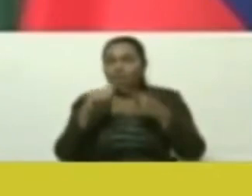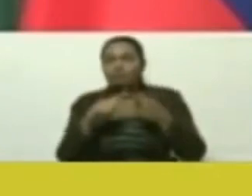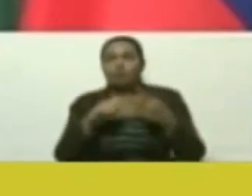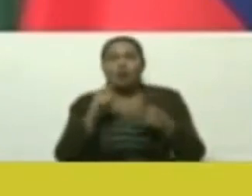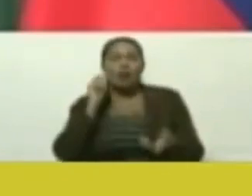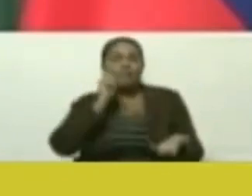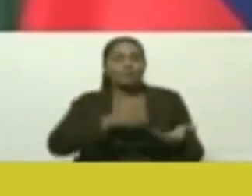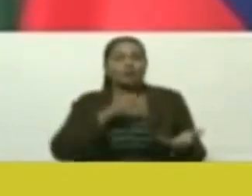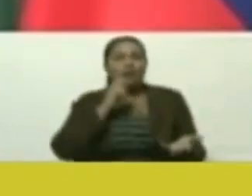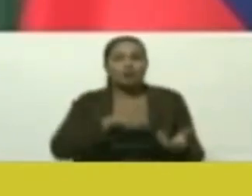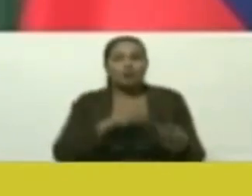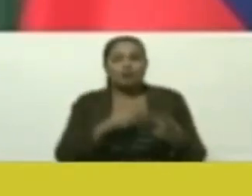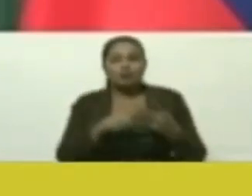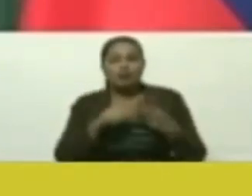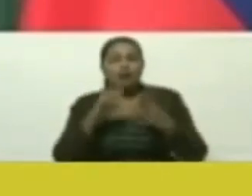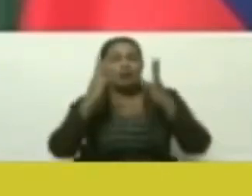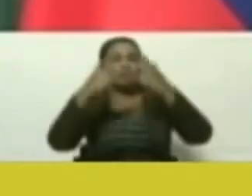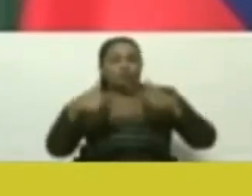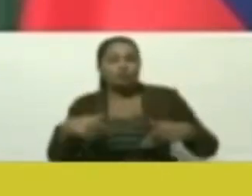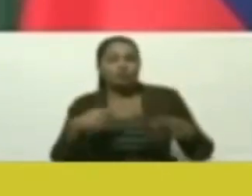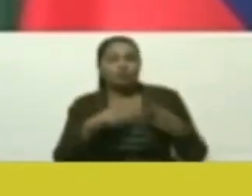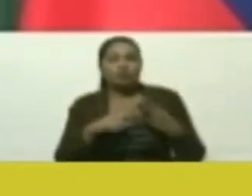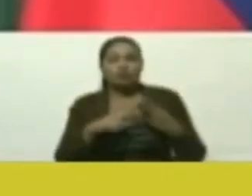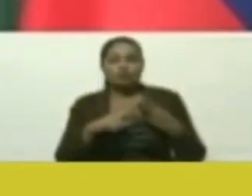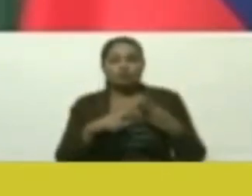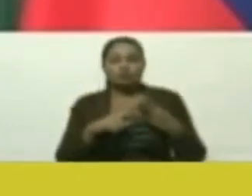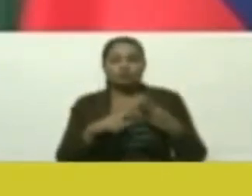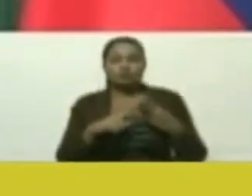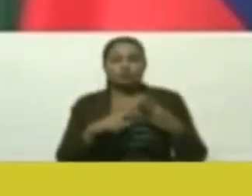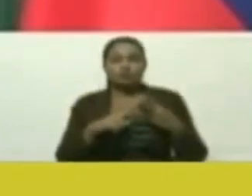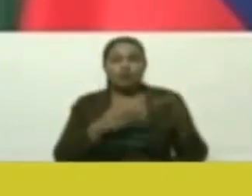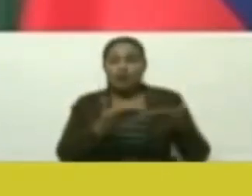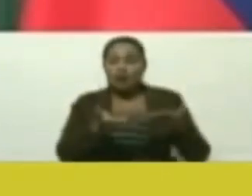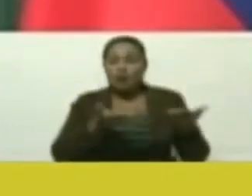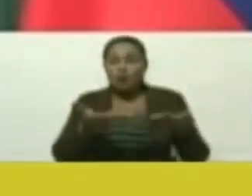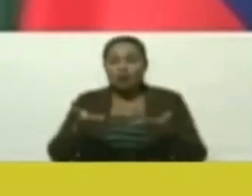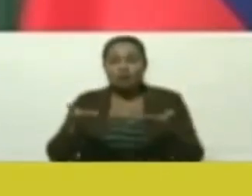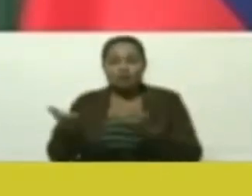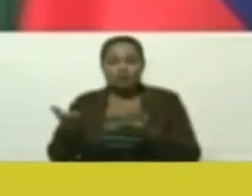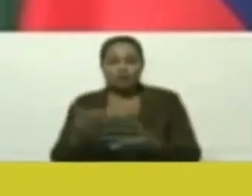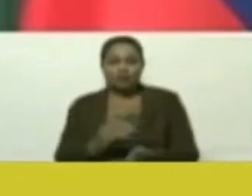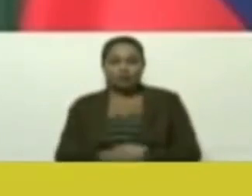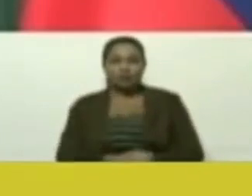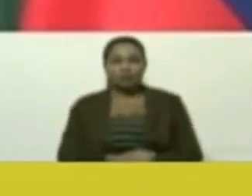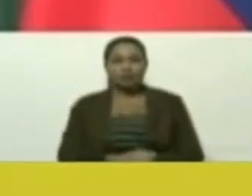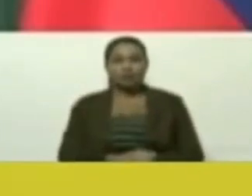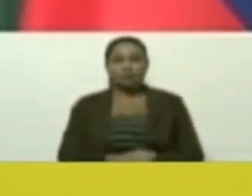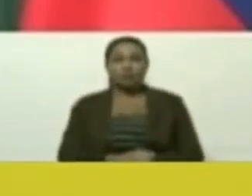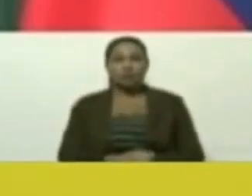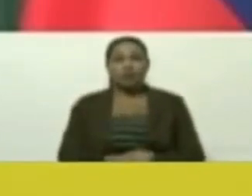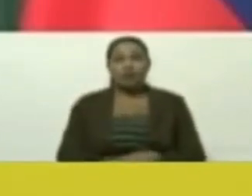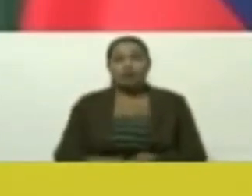in tourism, in mining, in the industry, in logistics,